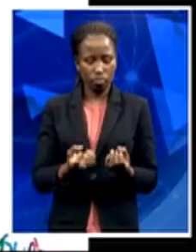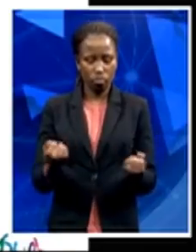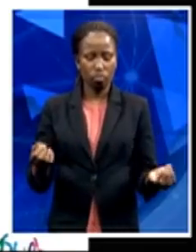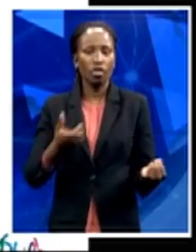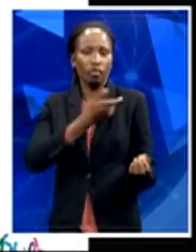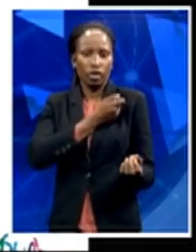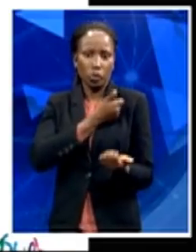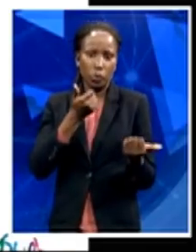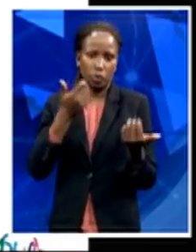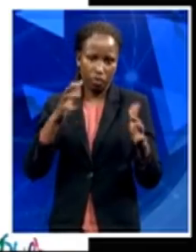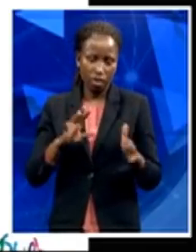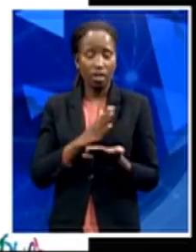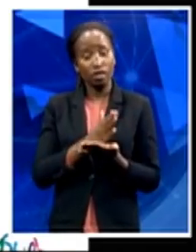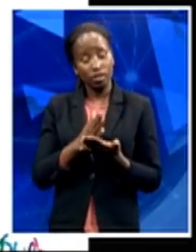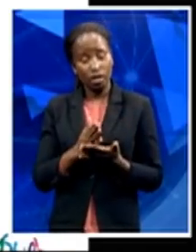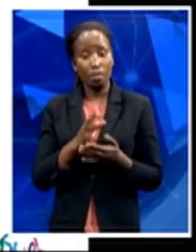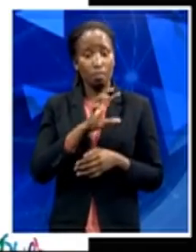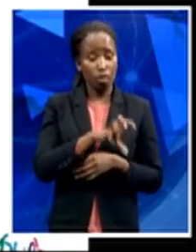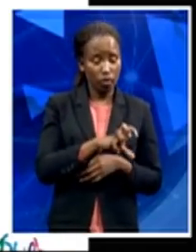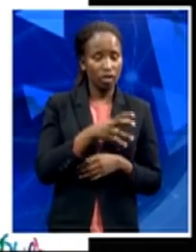were requesting vaccines quite